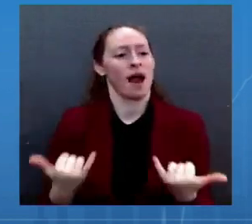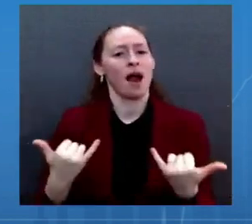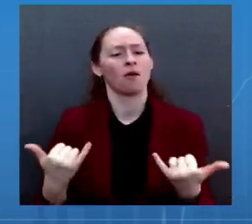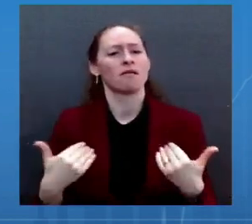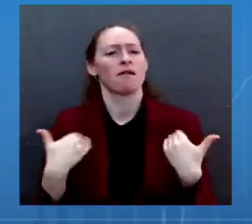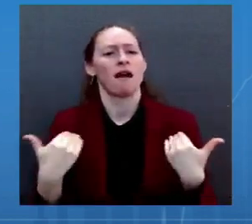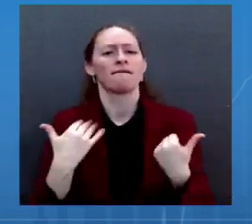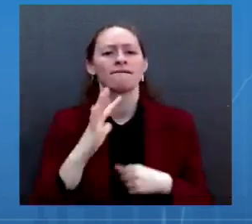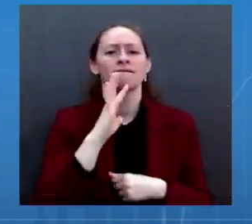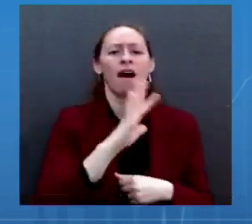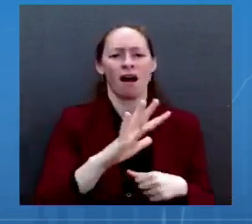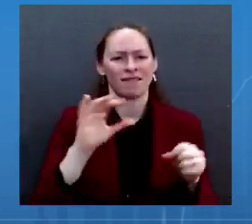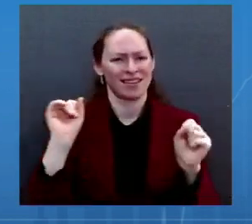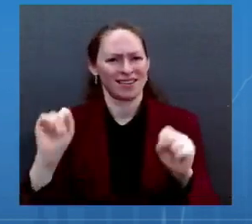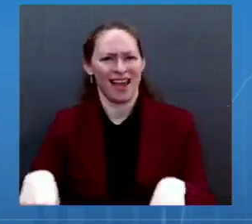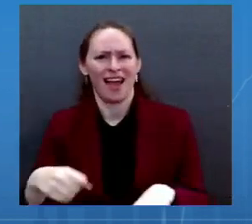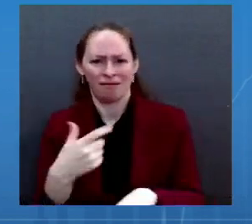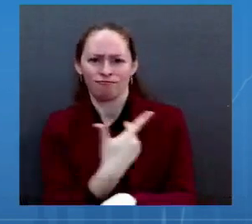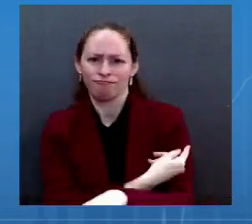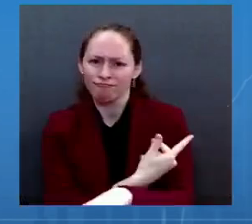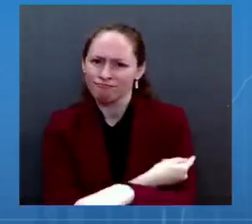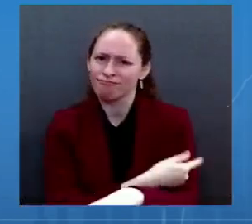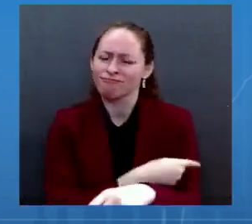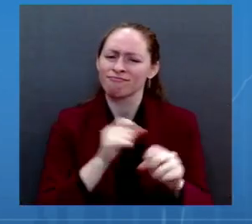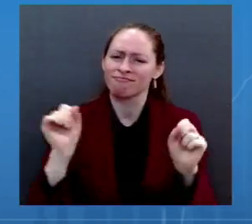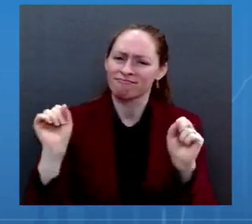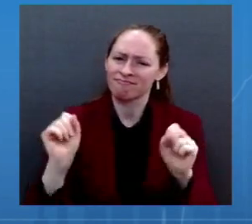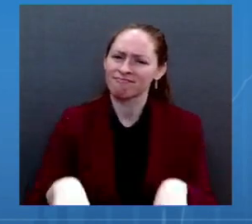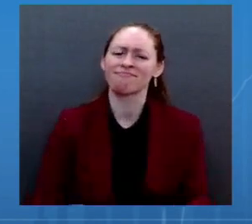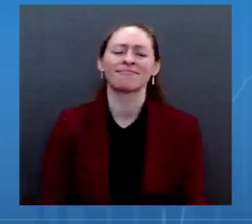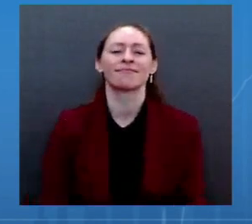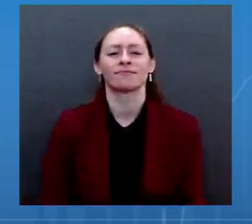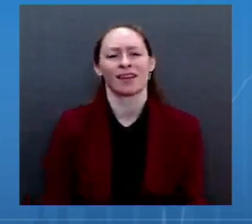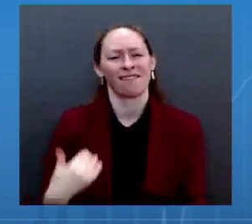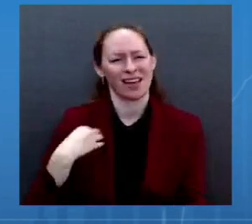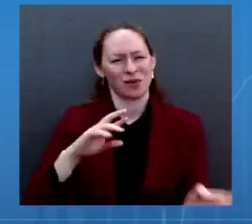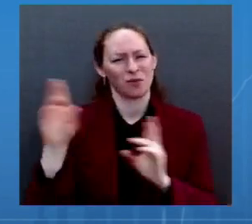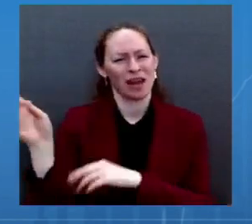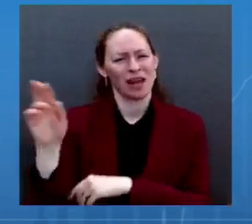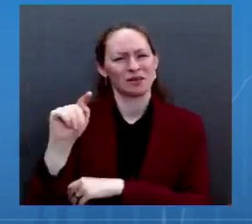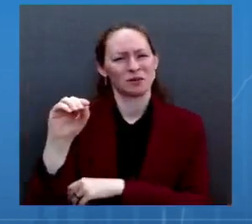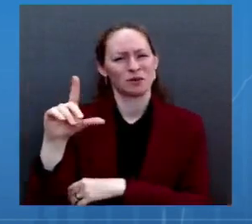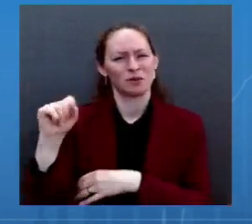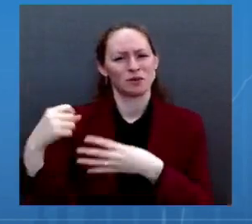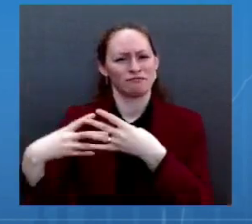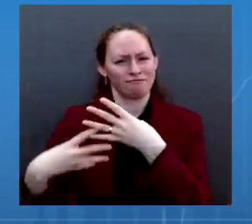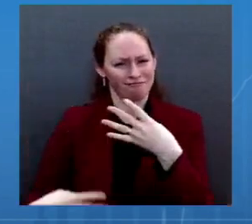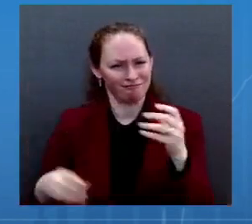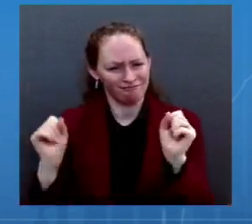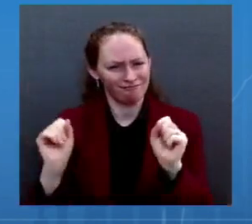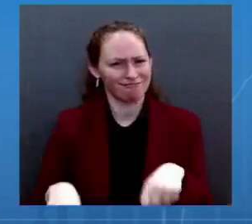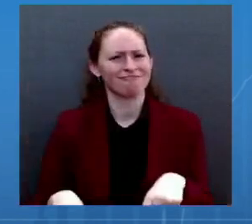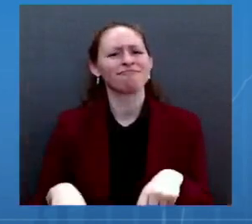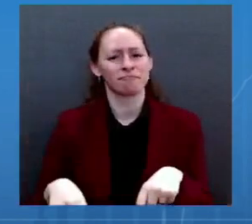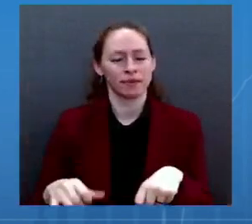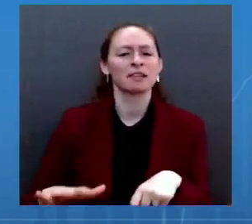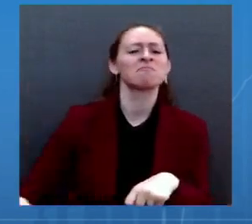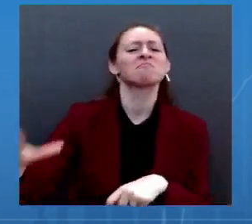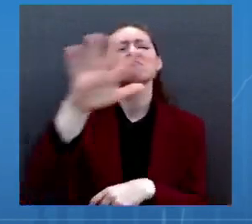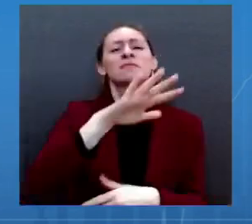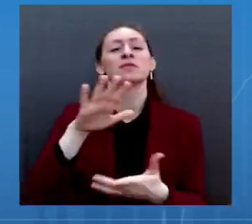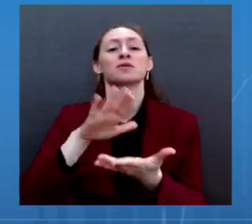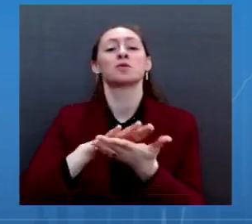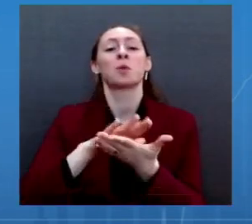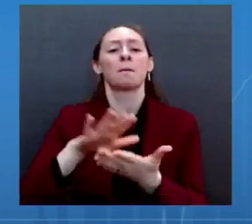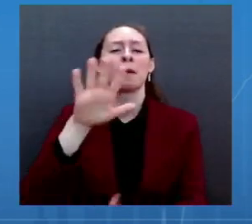About 96% of schools are open. Parents want schools open. And experts are clear